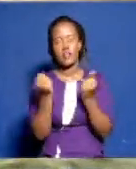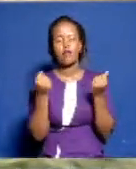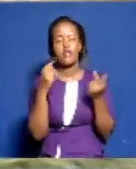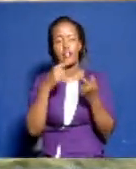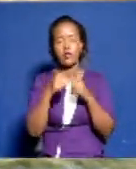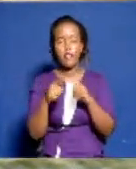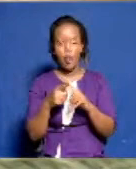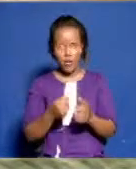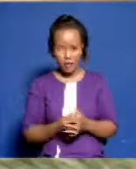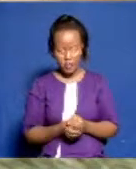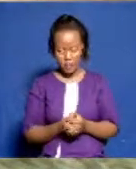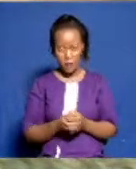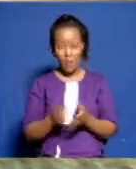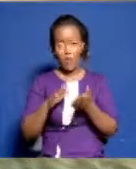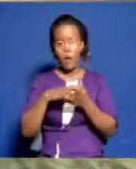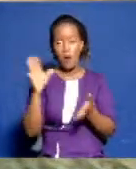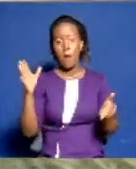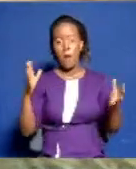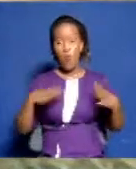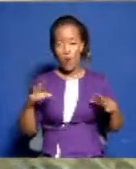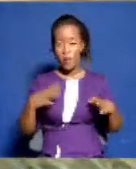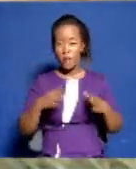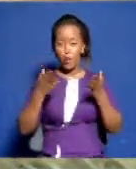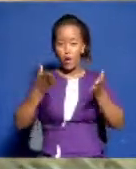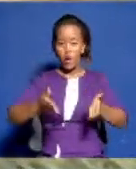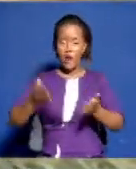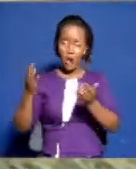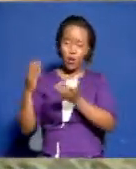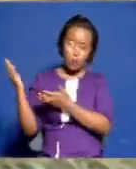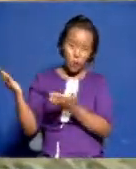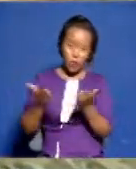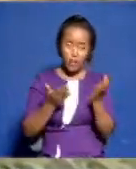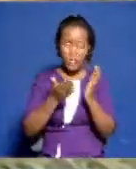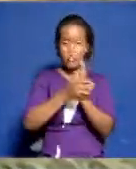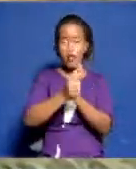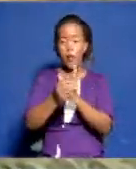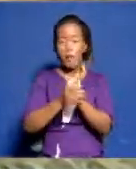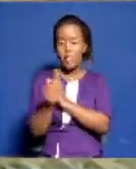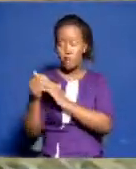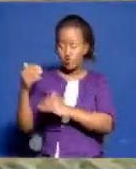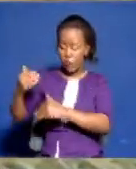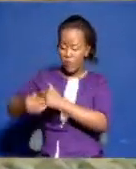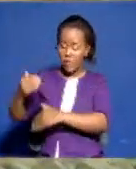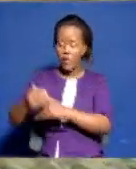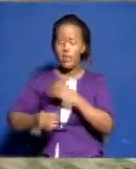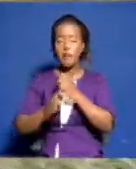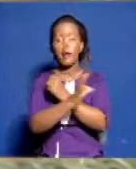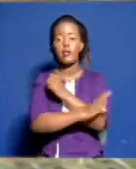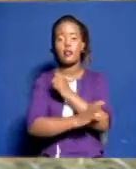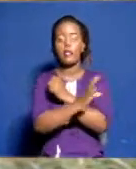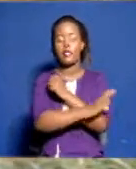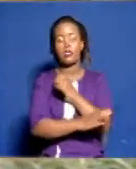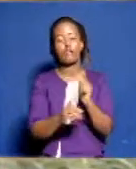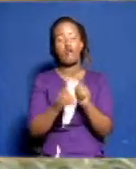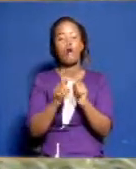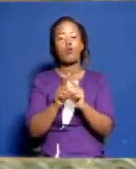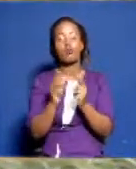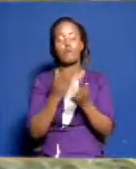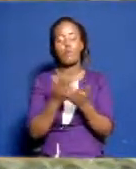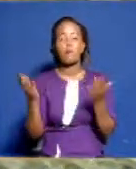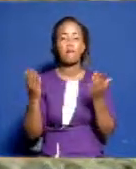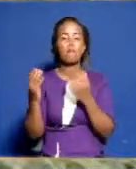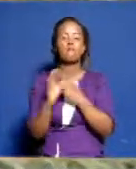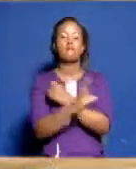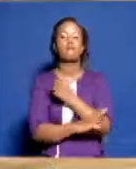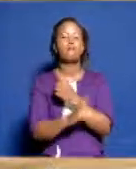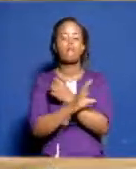more traders have been listed to import maize into the country from neighboring countries, and currently there has been an influx of the commodity into the country.